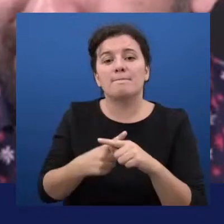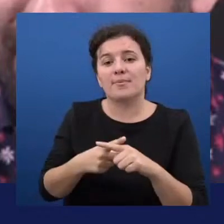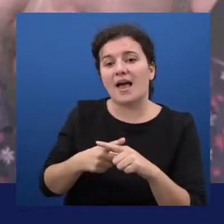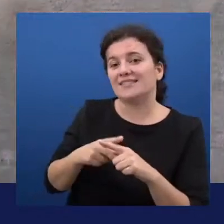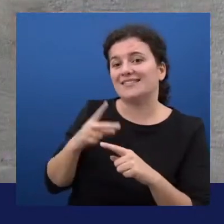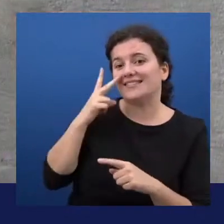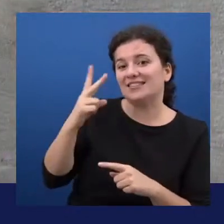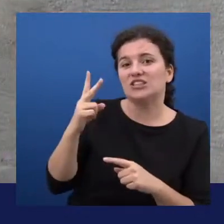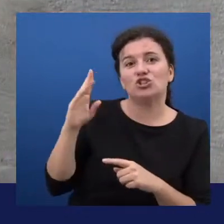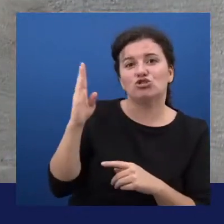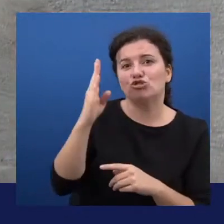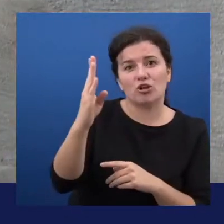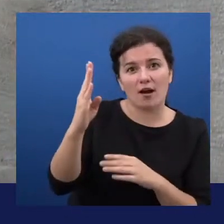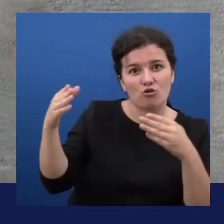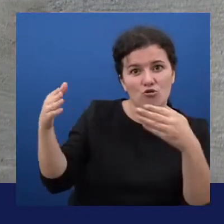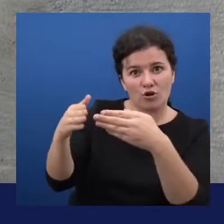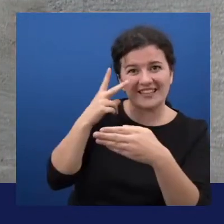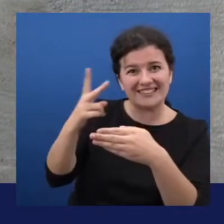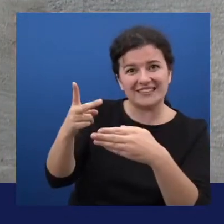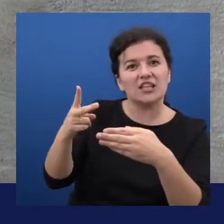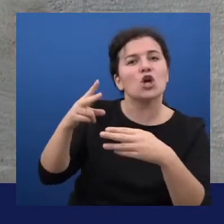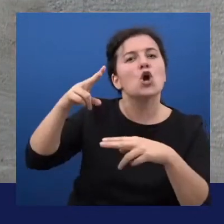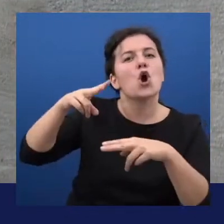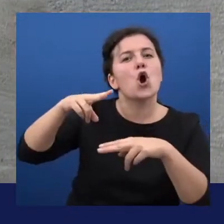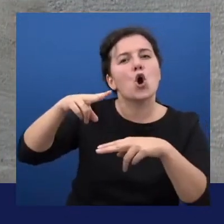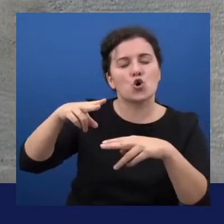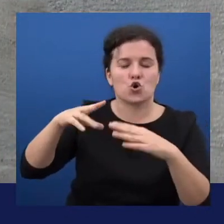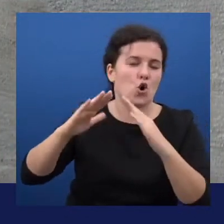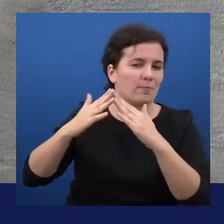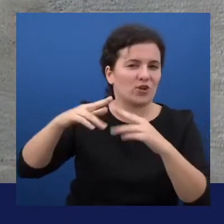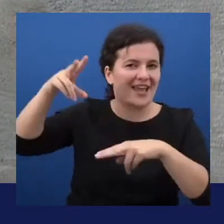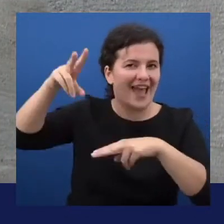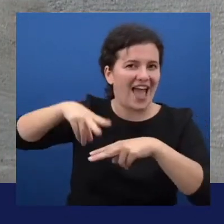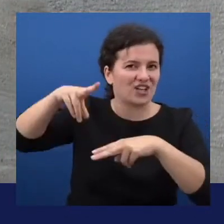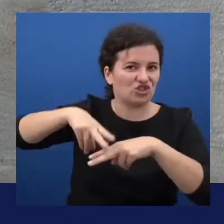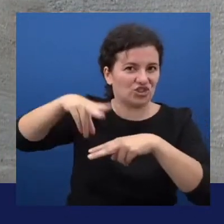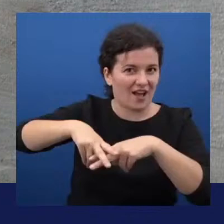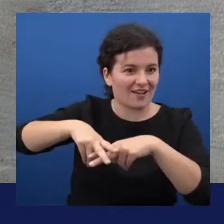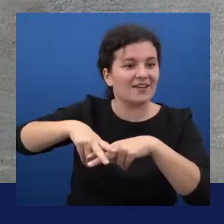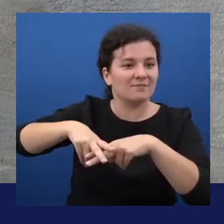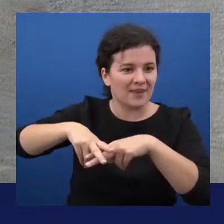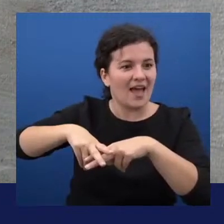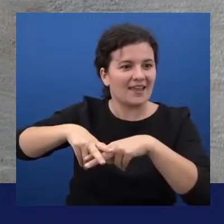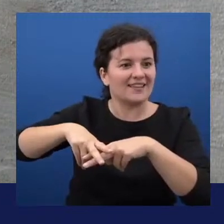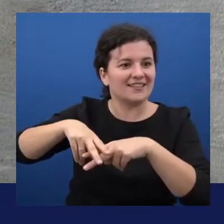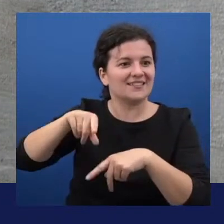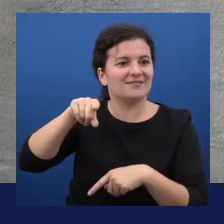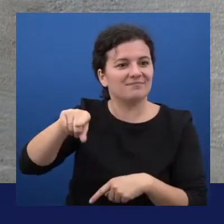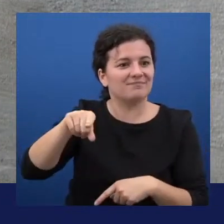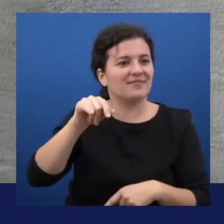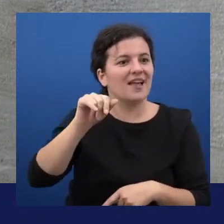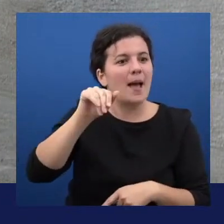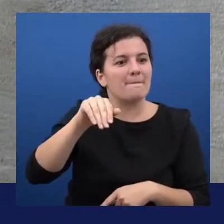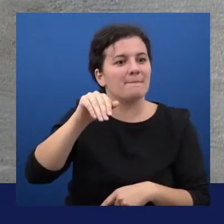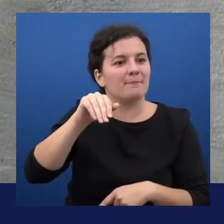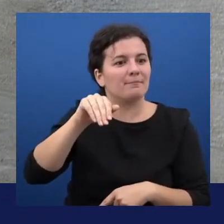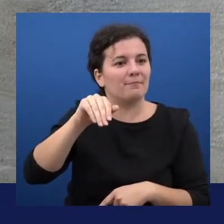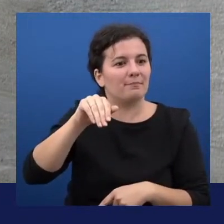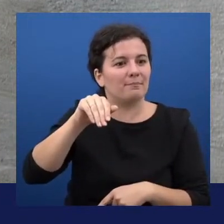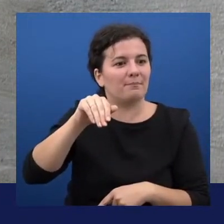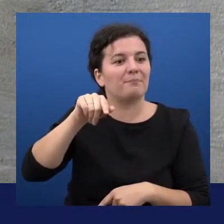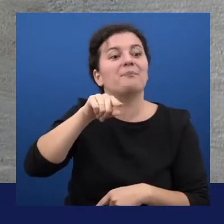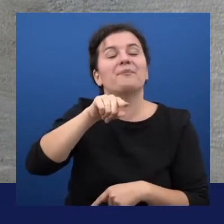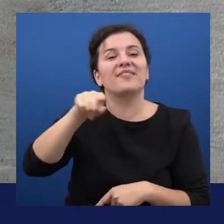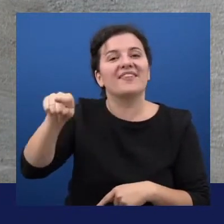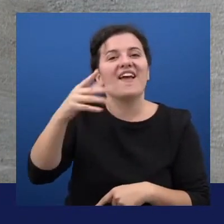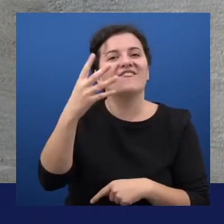it's like the Ice Age in here. So I'm really happy to have you, Marian. Thank you very much for the cool demo and